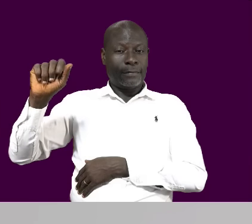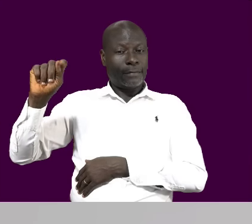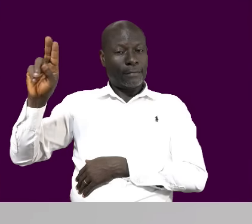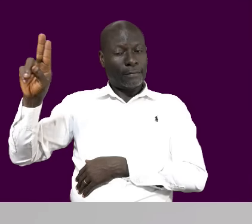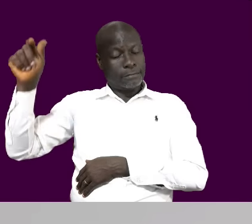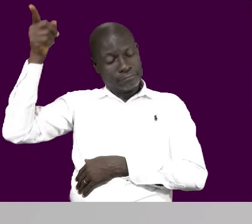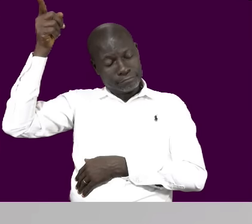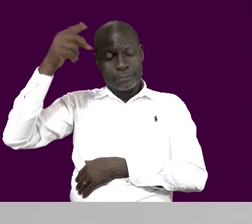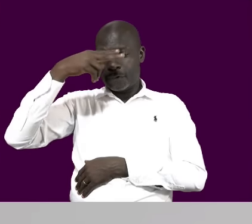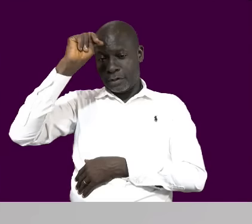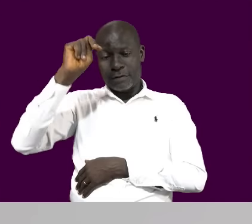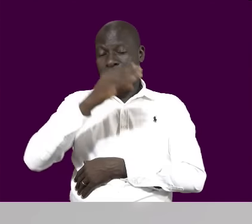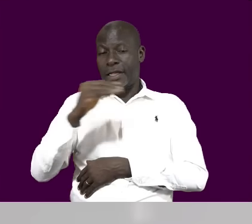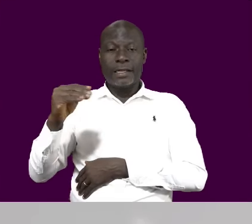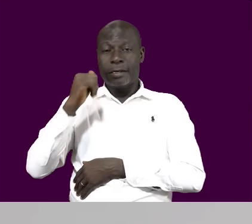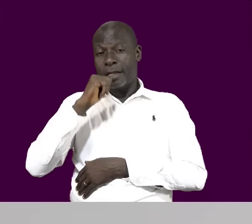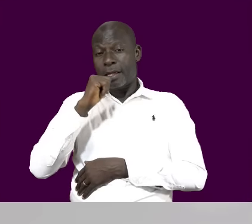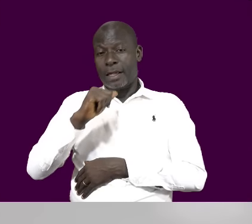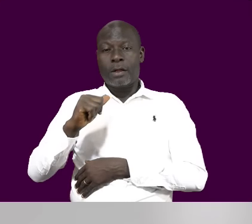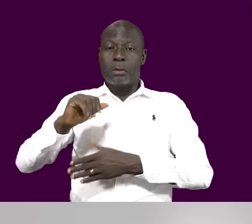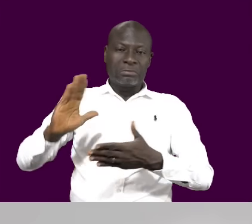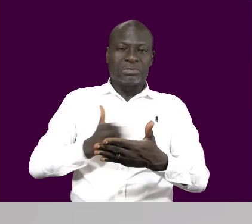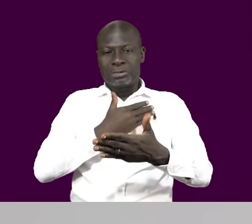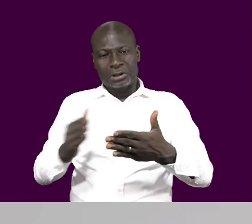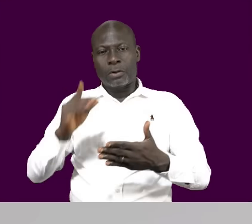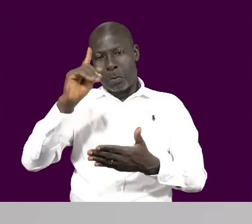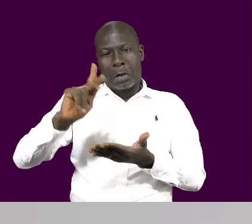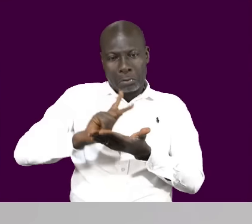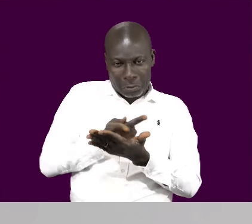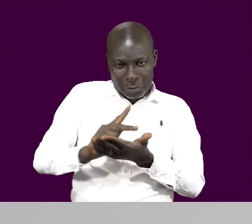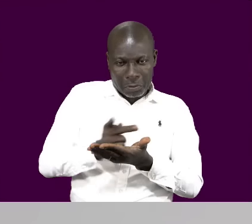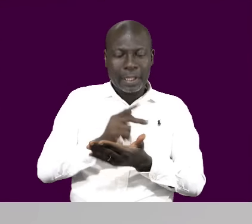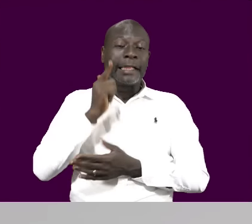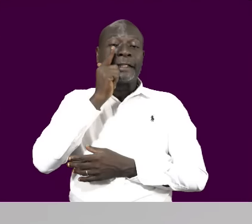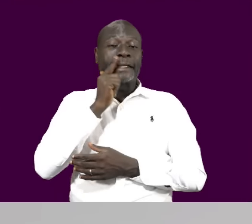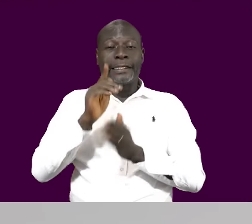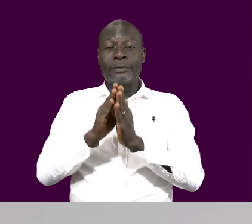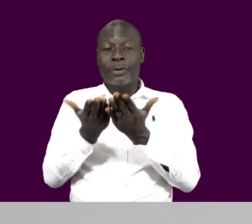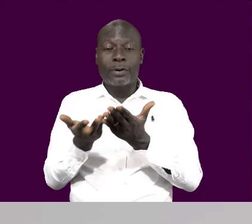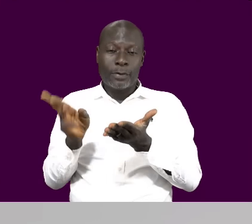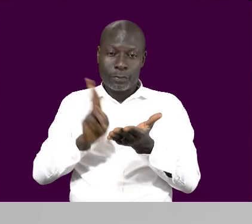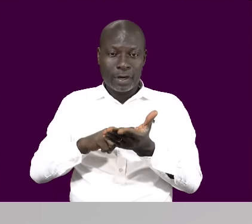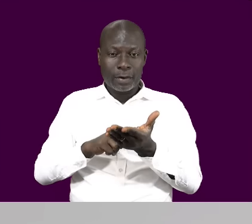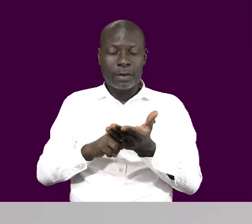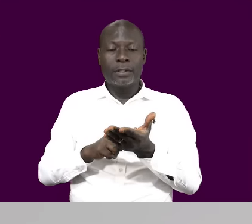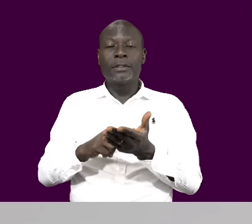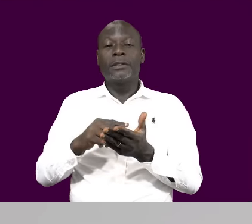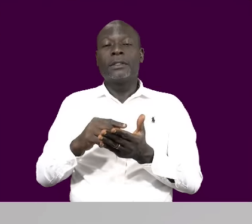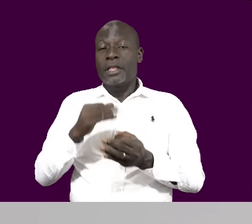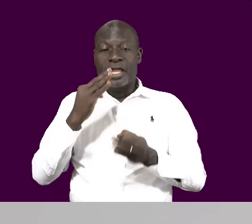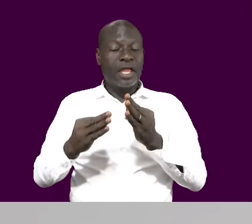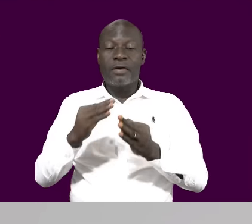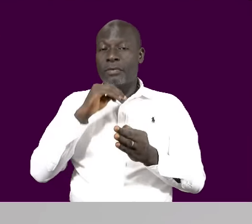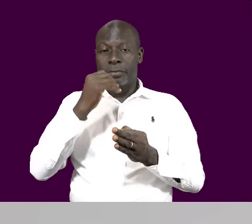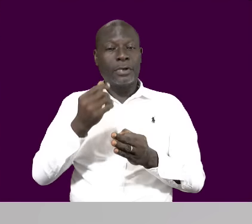santo anyina se onyame mpengu se Guinness Book of Records e ka se omo ye disqualified impa